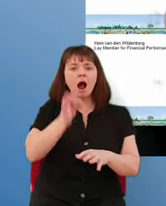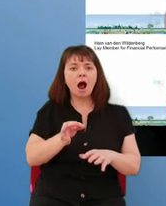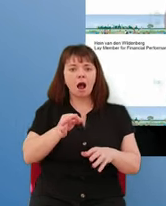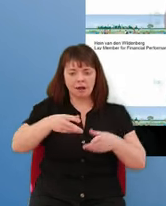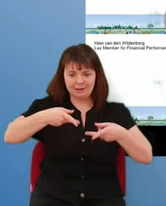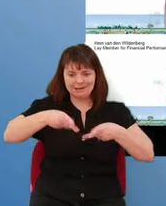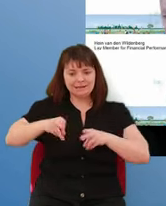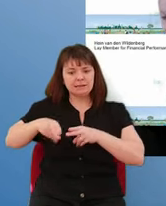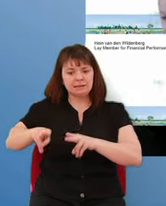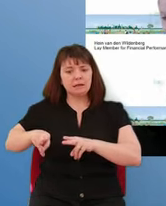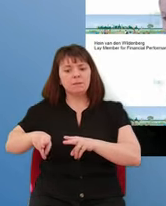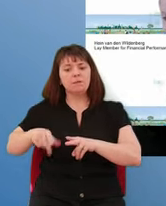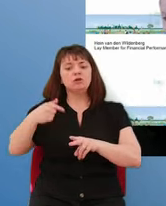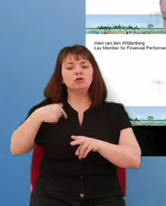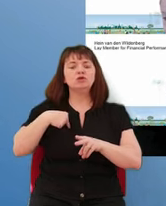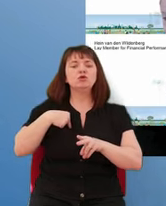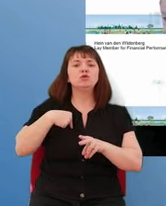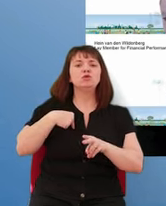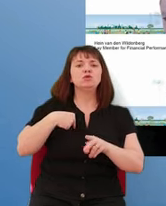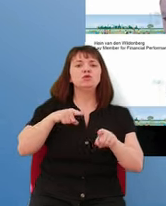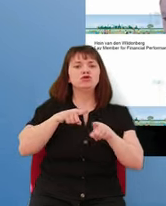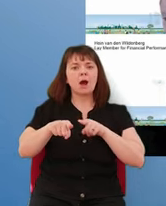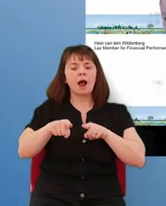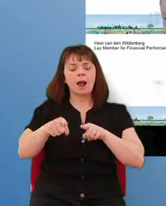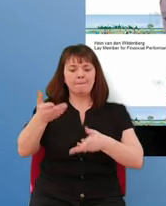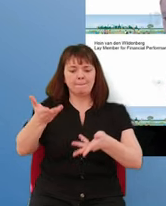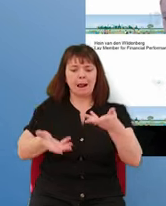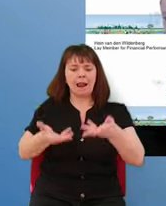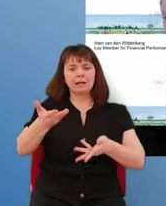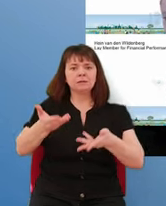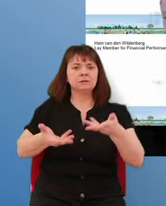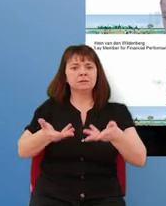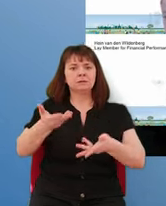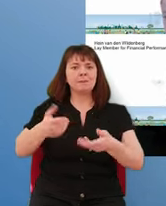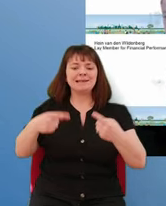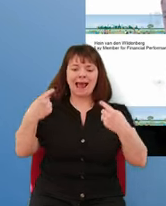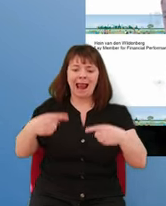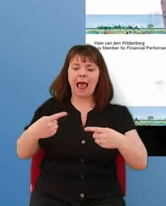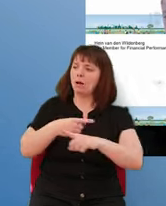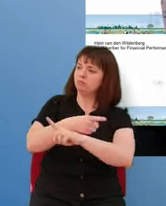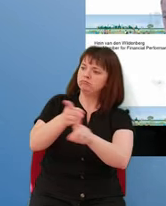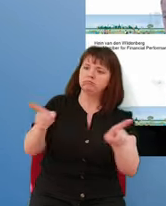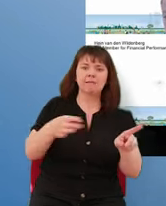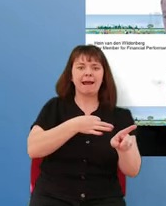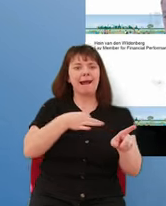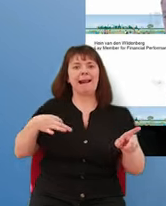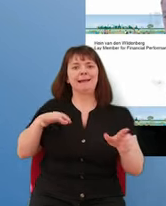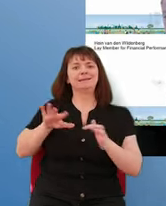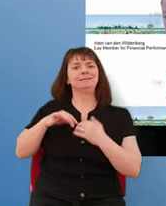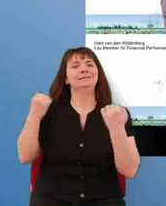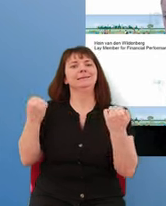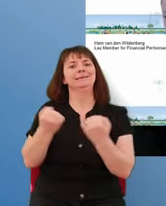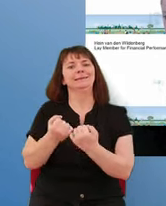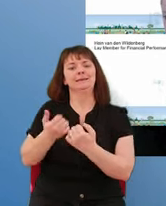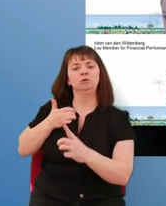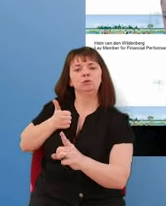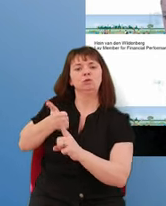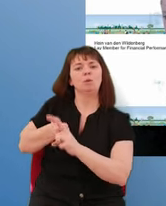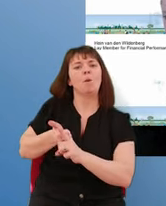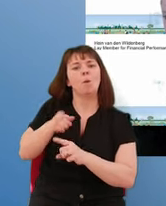support the practice to continue to do the improvements. Our